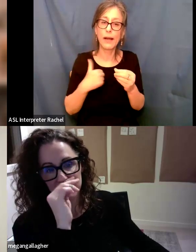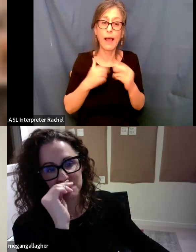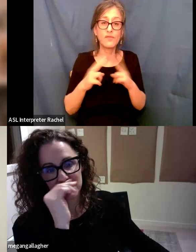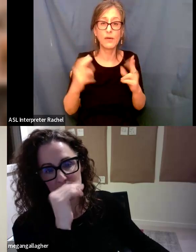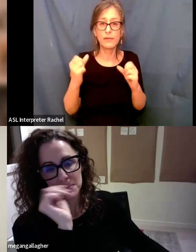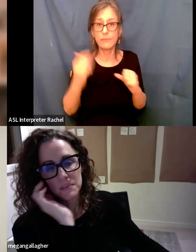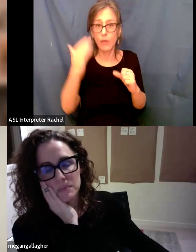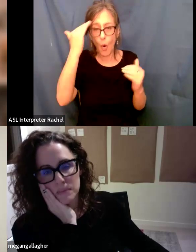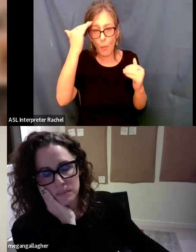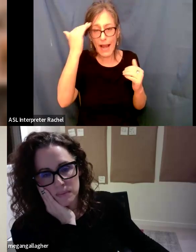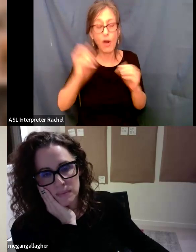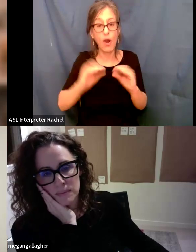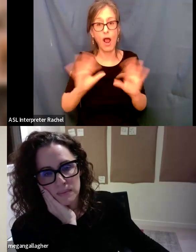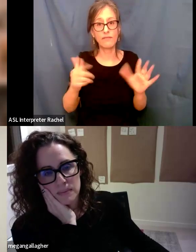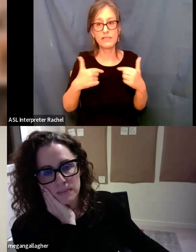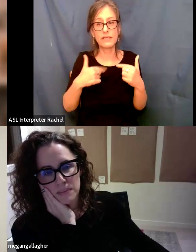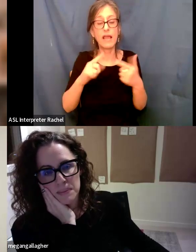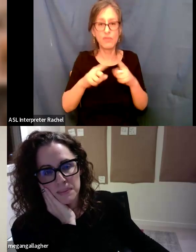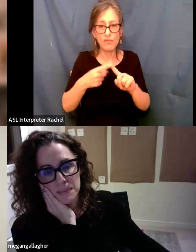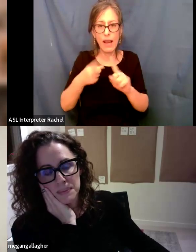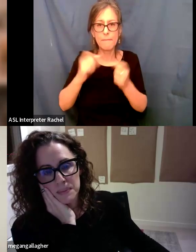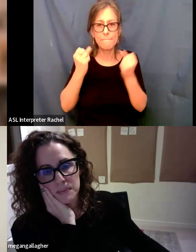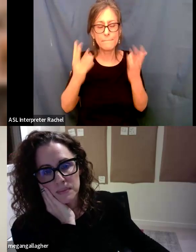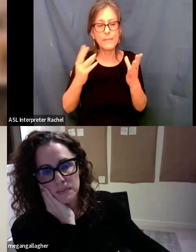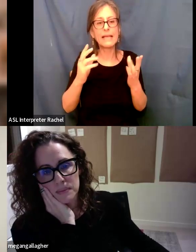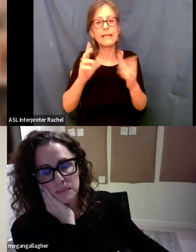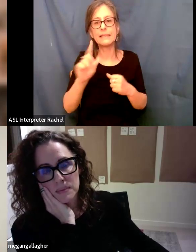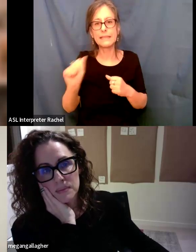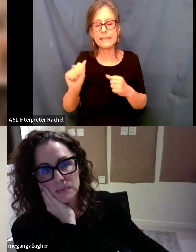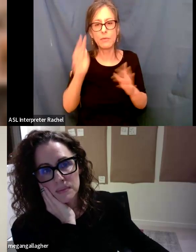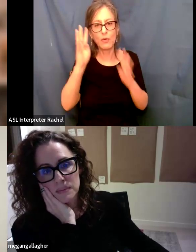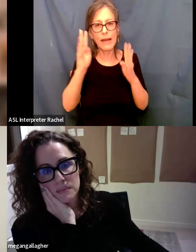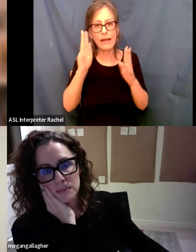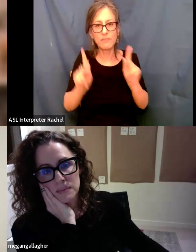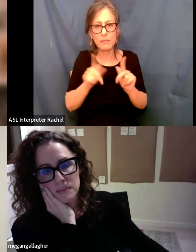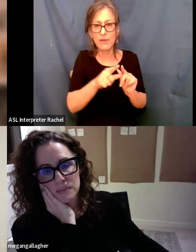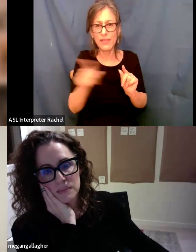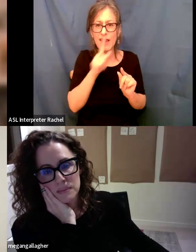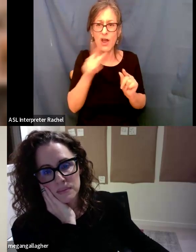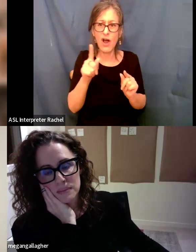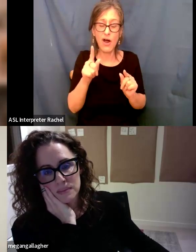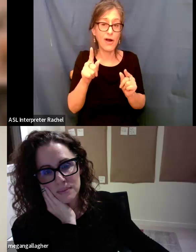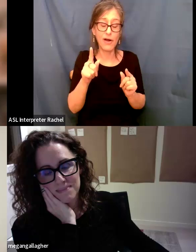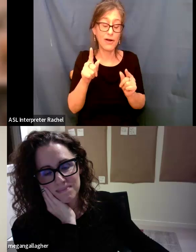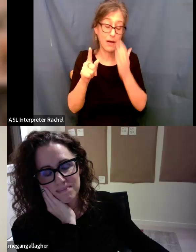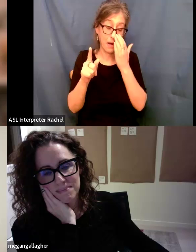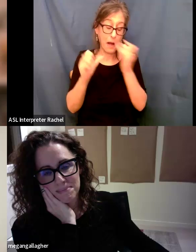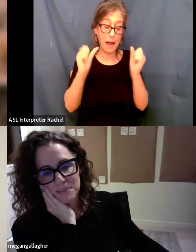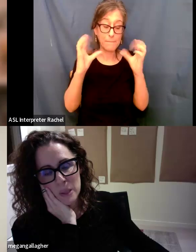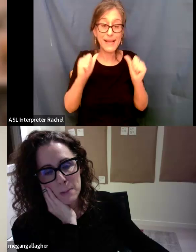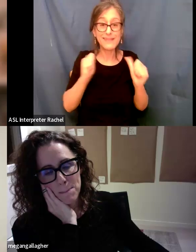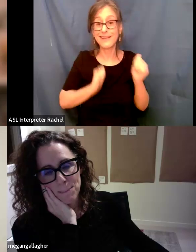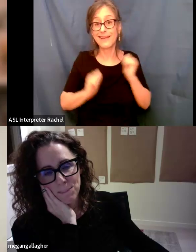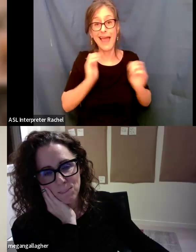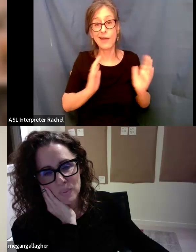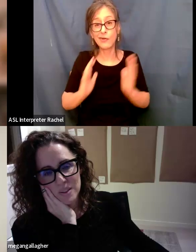as well is like I'm obviously friends with a lot of disabled actors and creatives, and there are some of the most extraordinary disabled actors and artists out